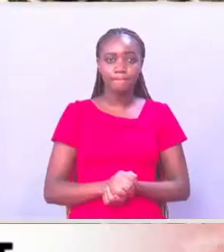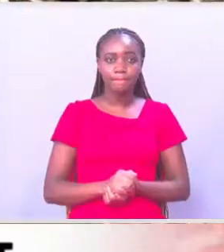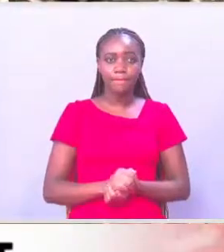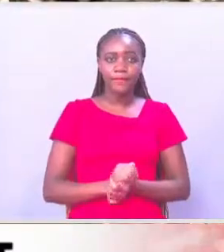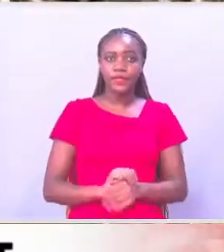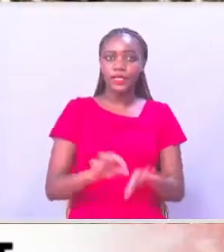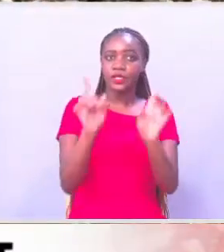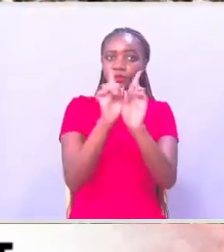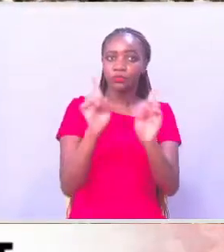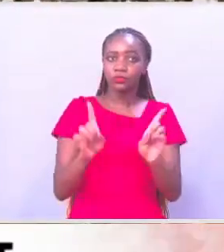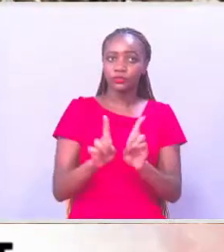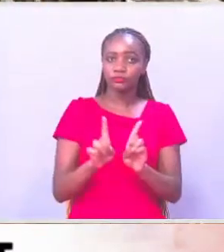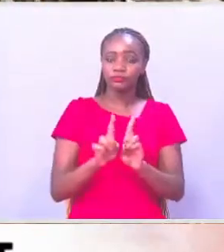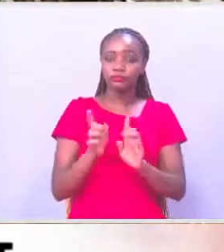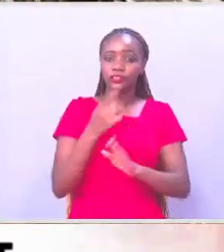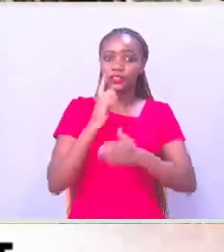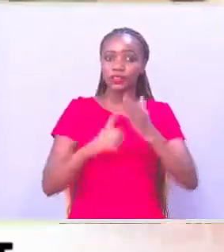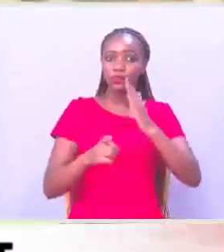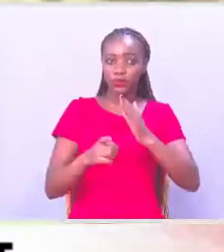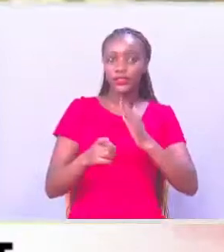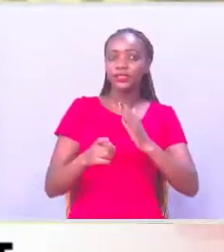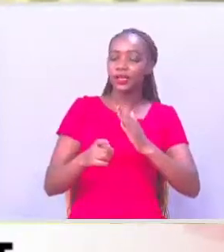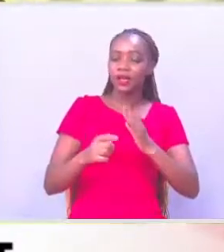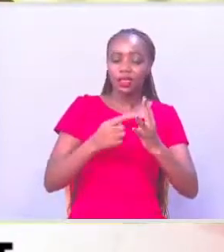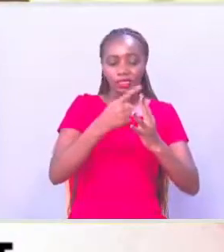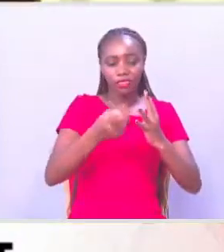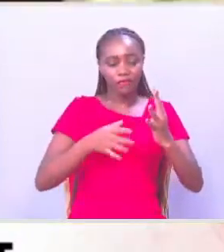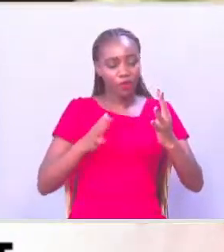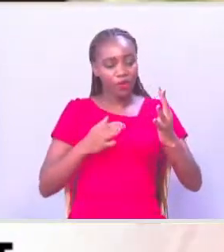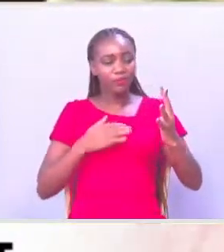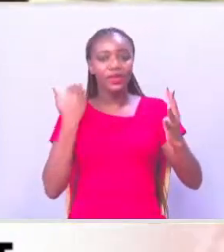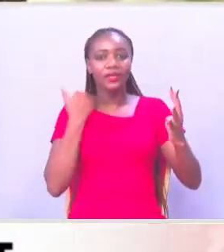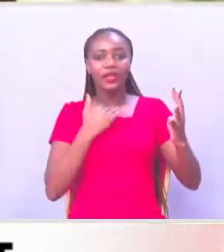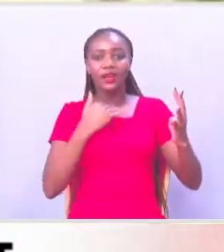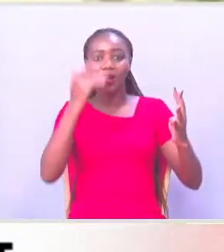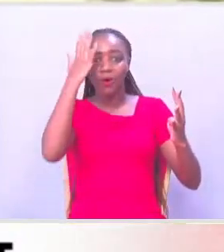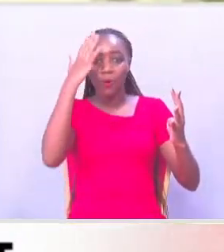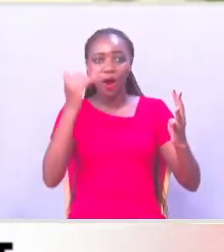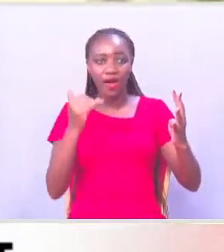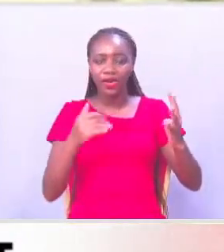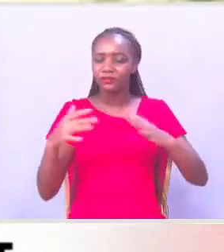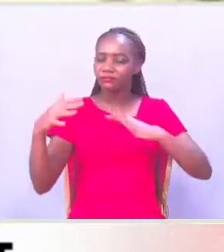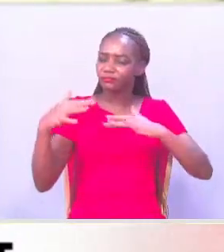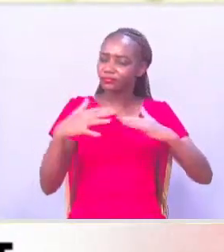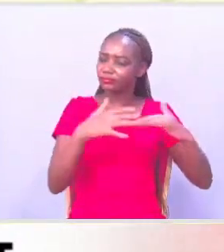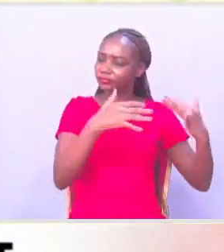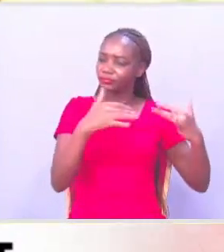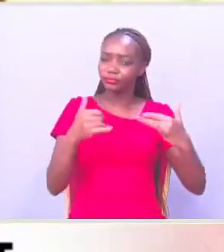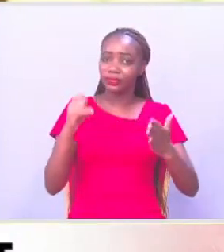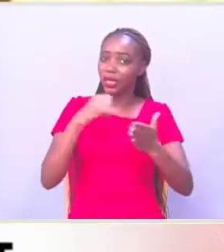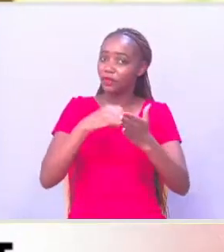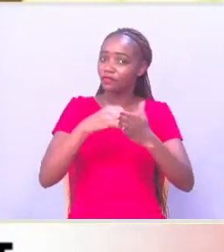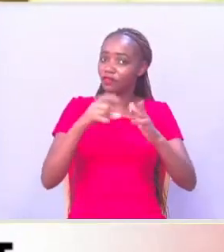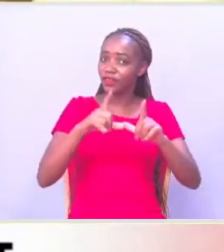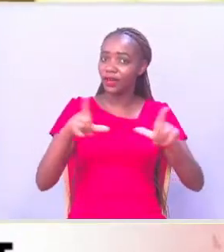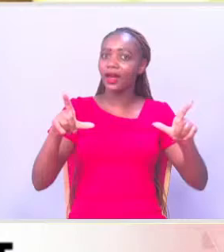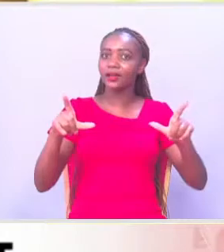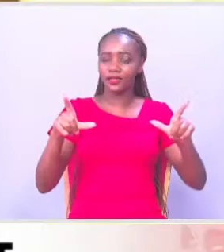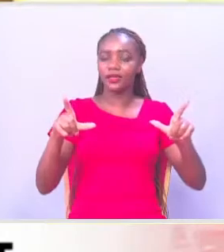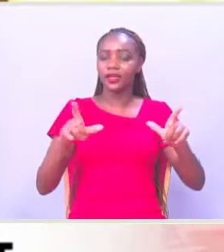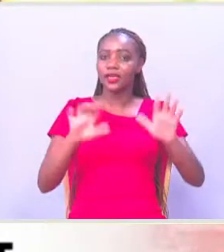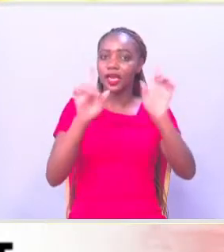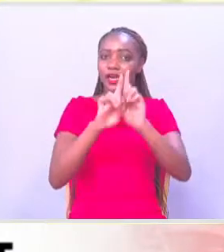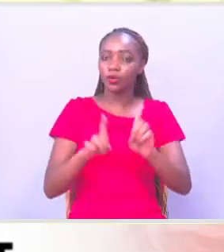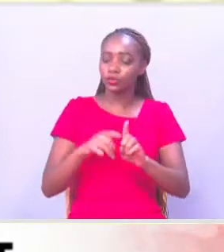It is alleged that the lynching of the four was as a result of an ongoing land dispute in the area, with poor elderly persons who